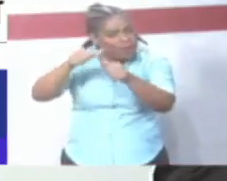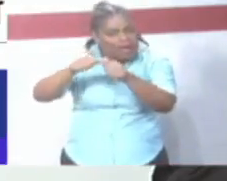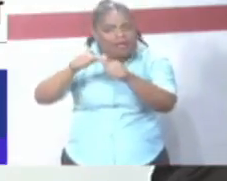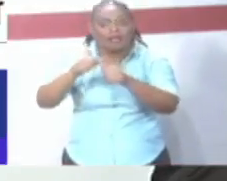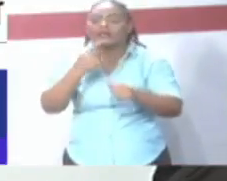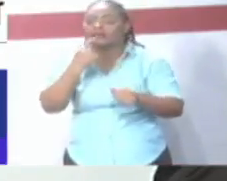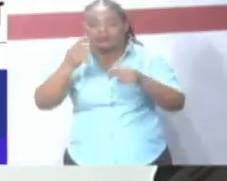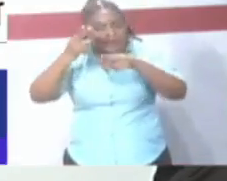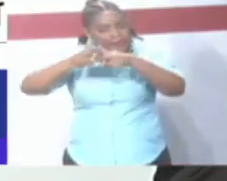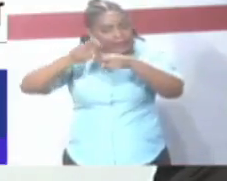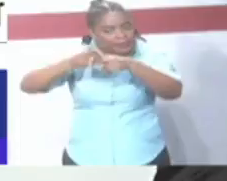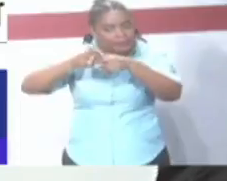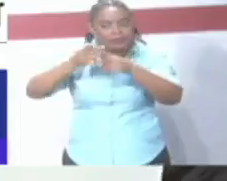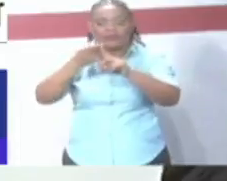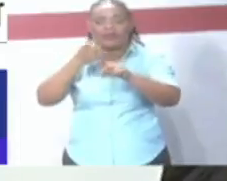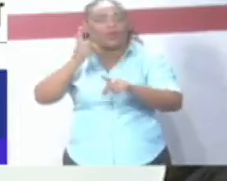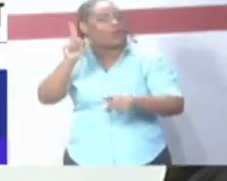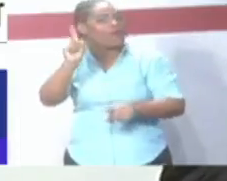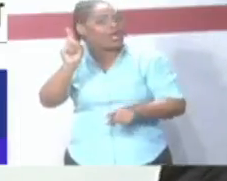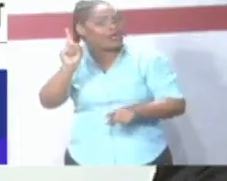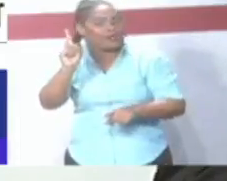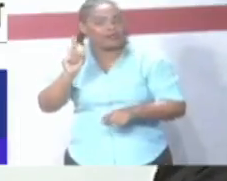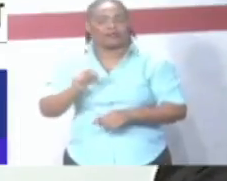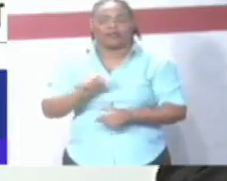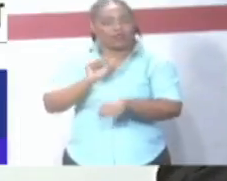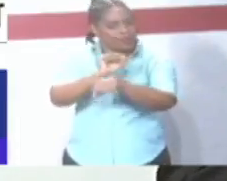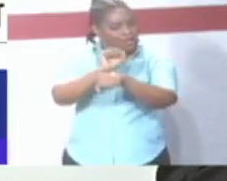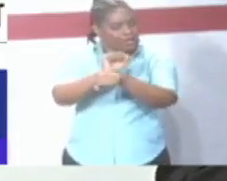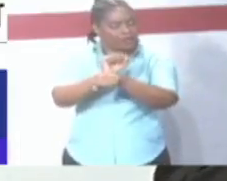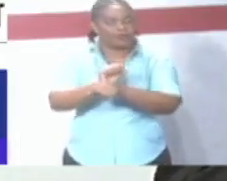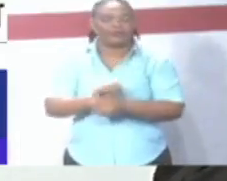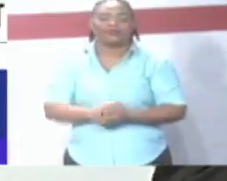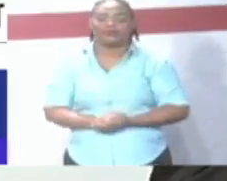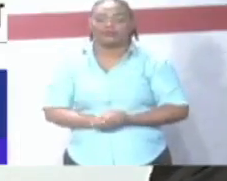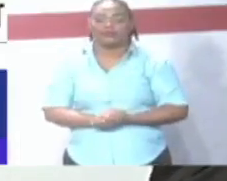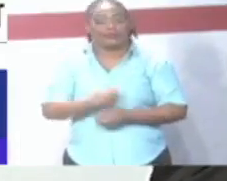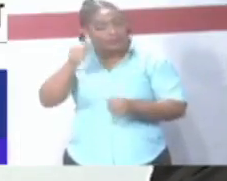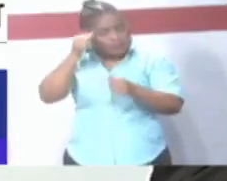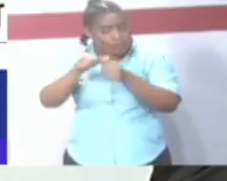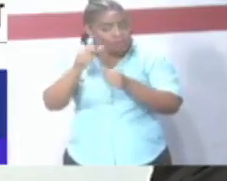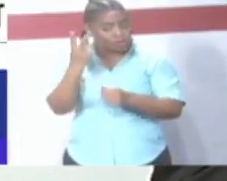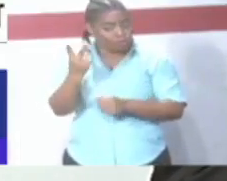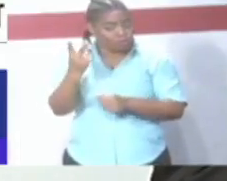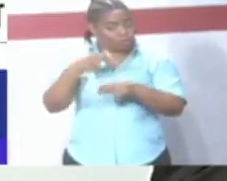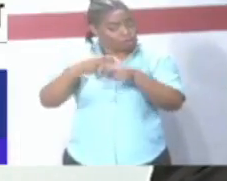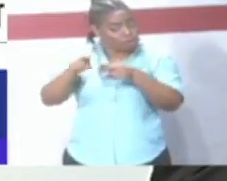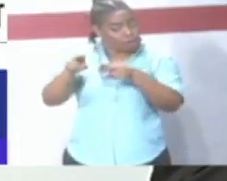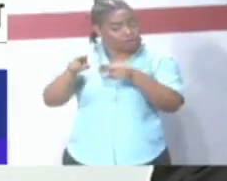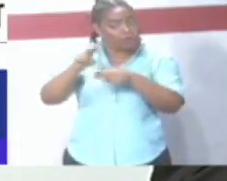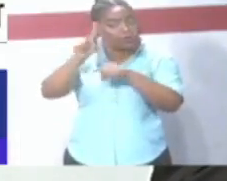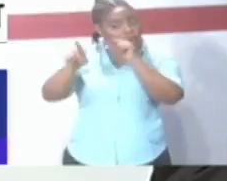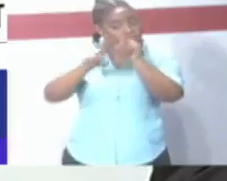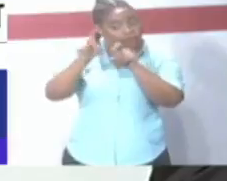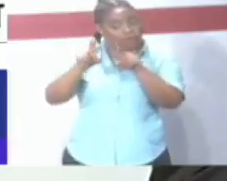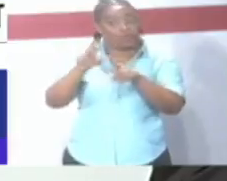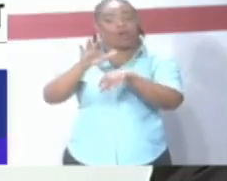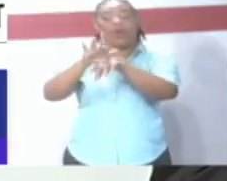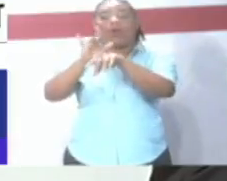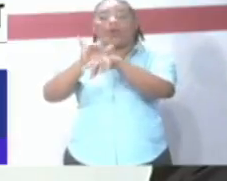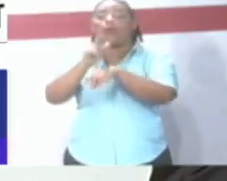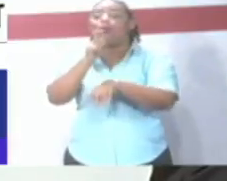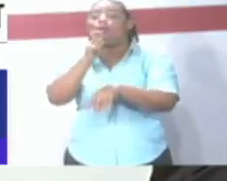you represent before asking no more than 2 brief questions. Identify the panelists to whom you wish to address each